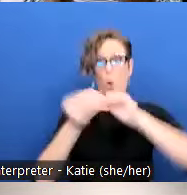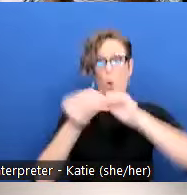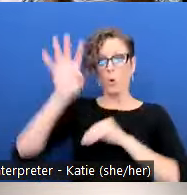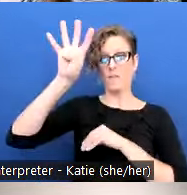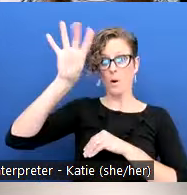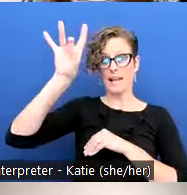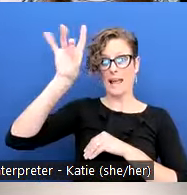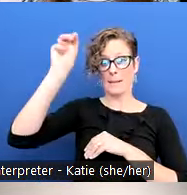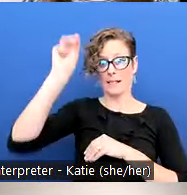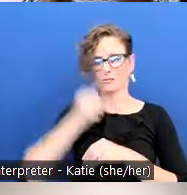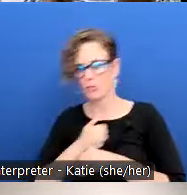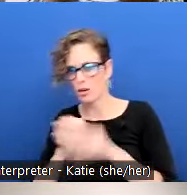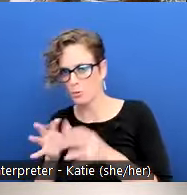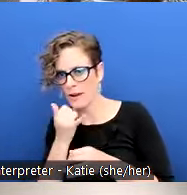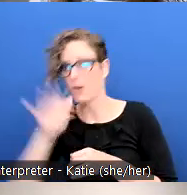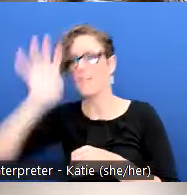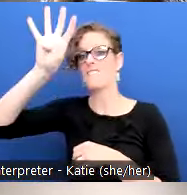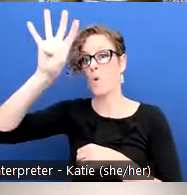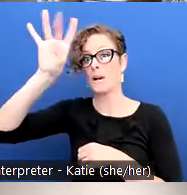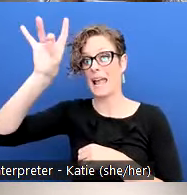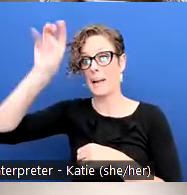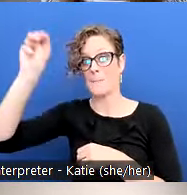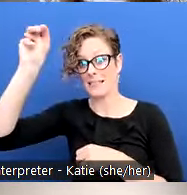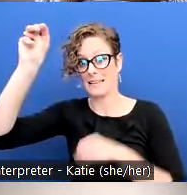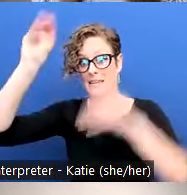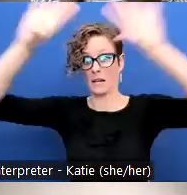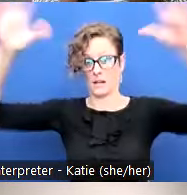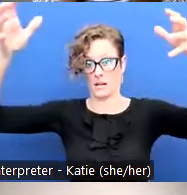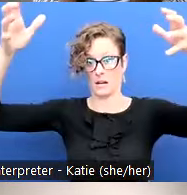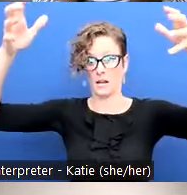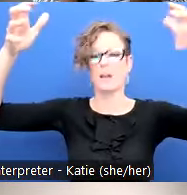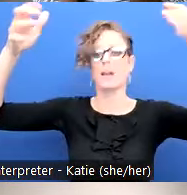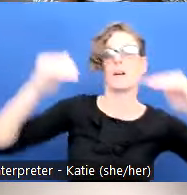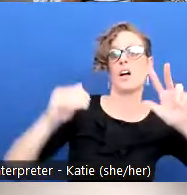That is going to backfill VOCA. And just,